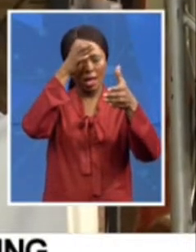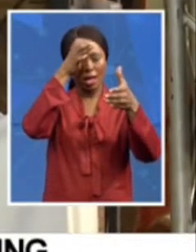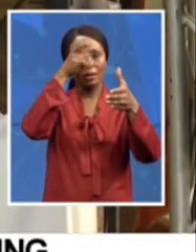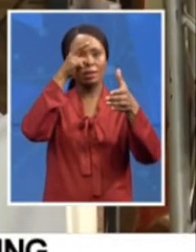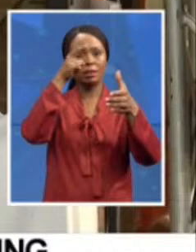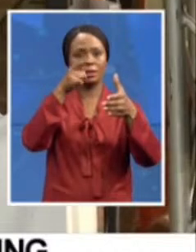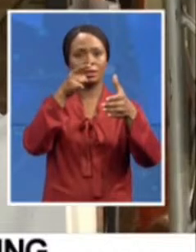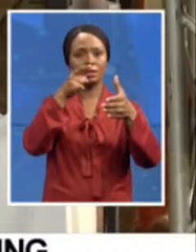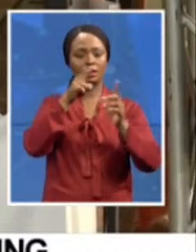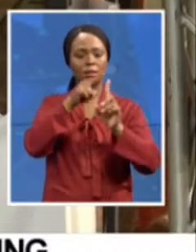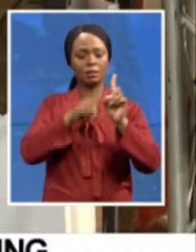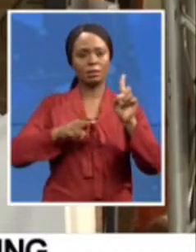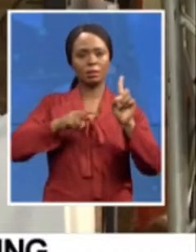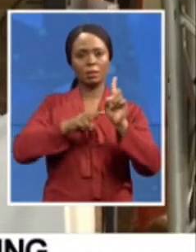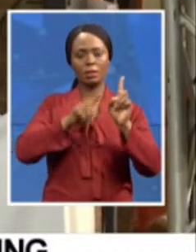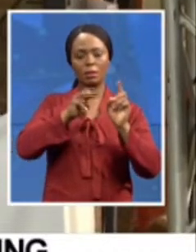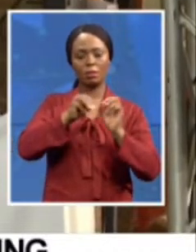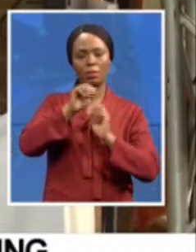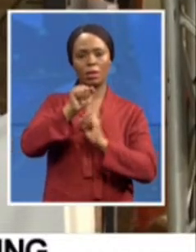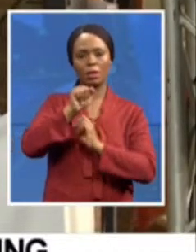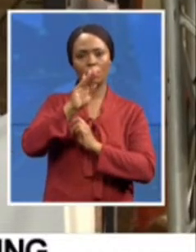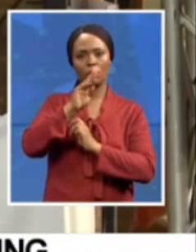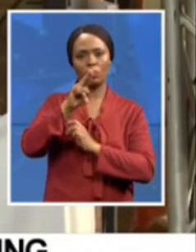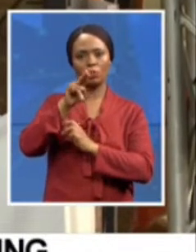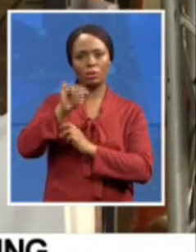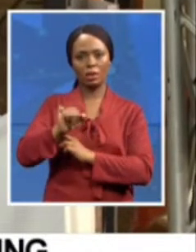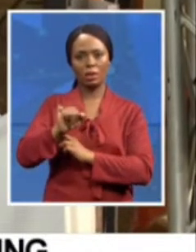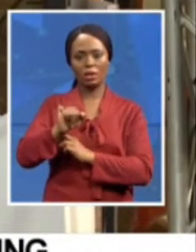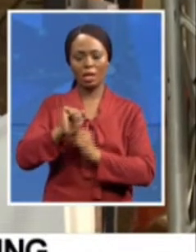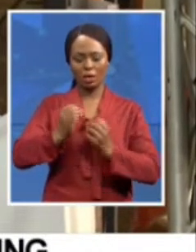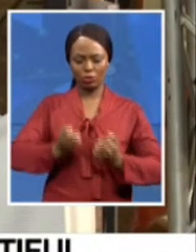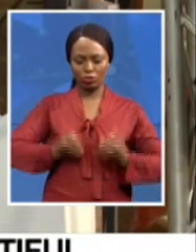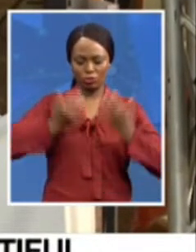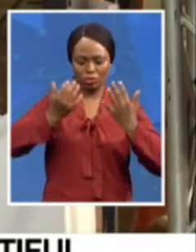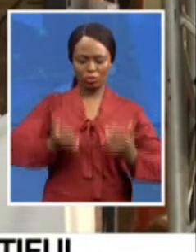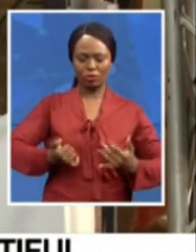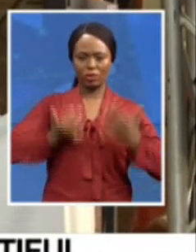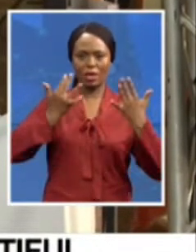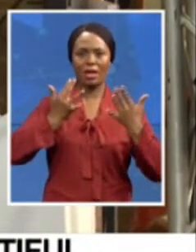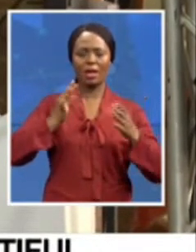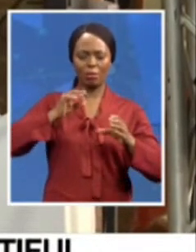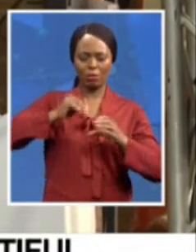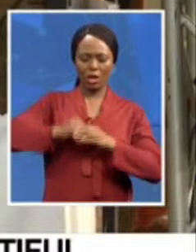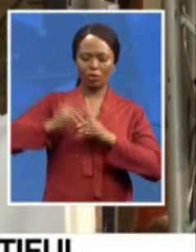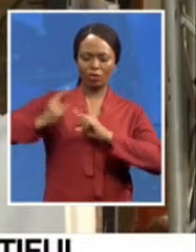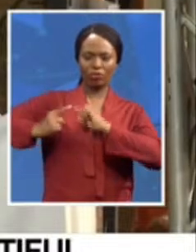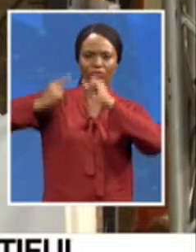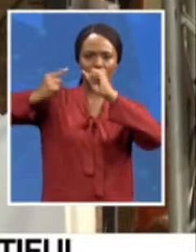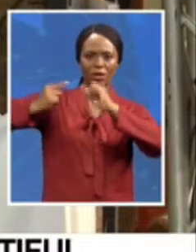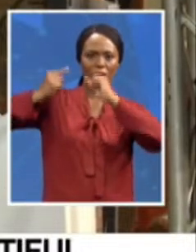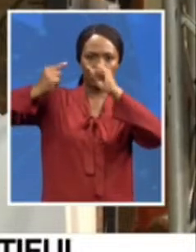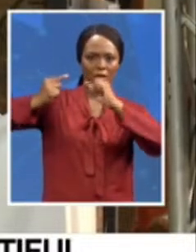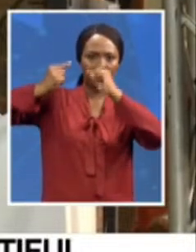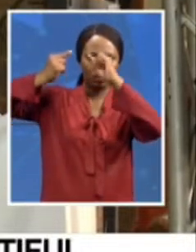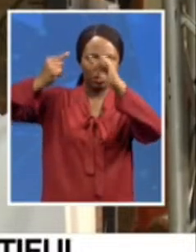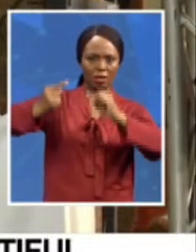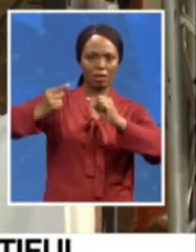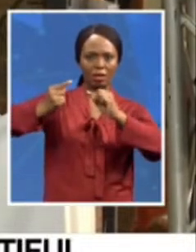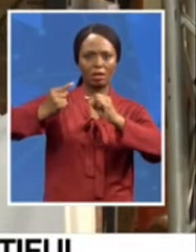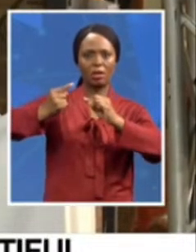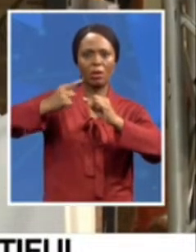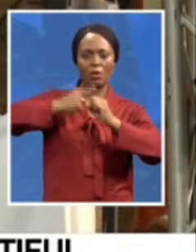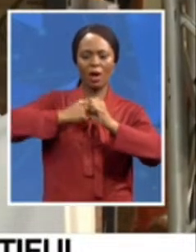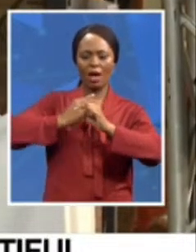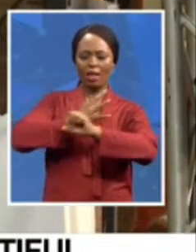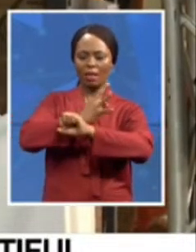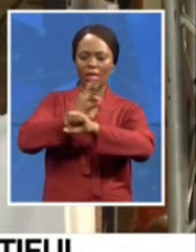poetry is a part of the struggle. You recite a poem, it's better than a 3-hour speech. It gets to the heart of